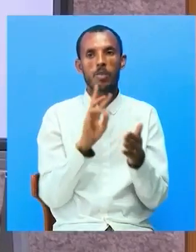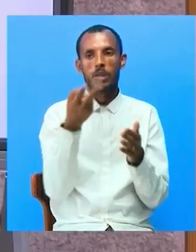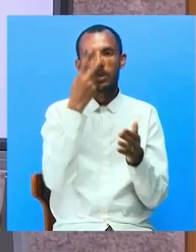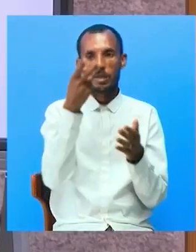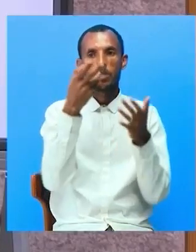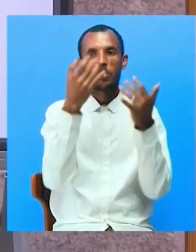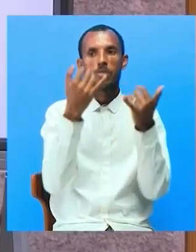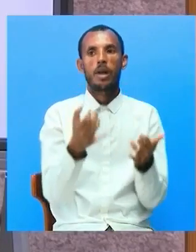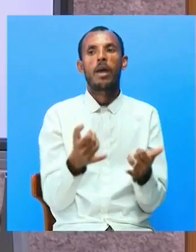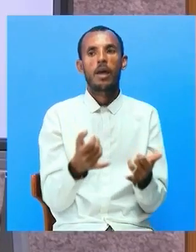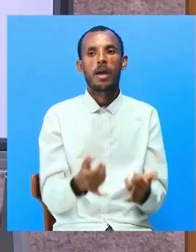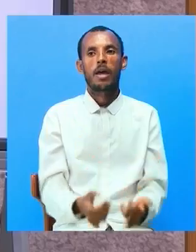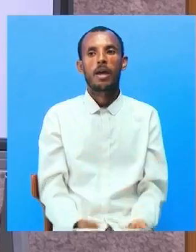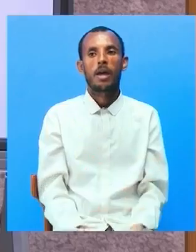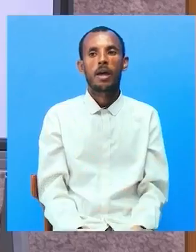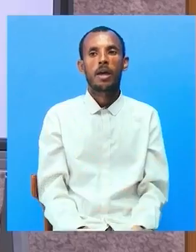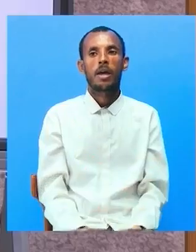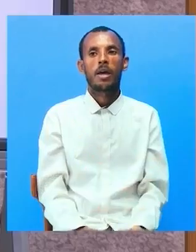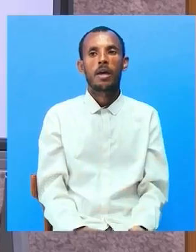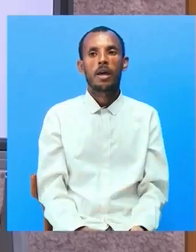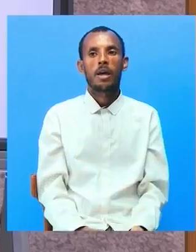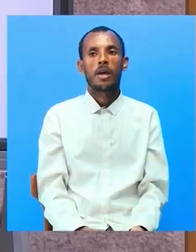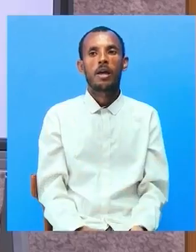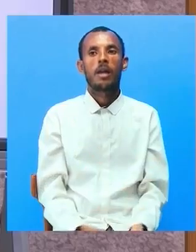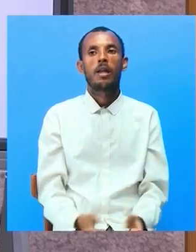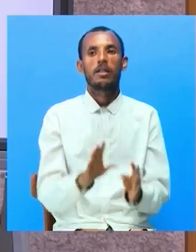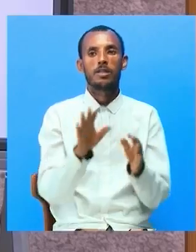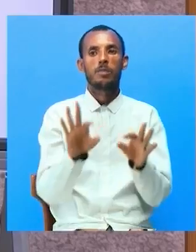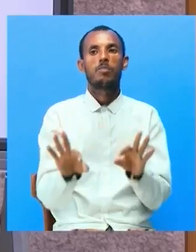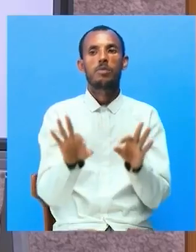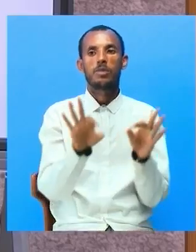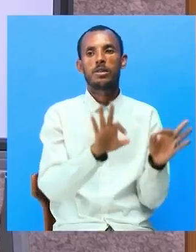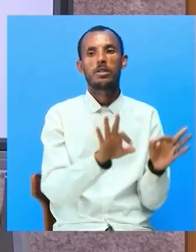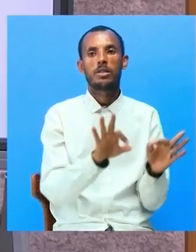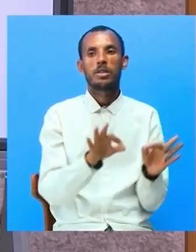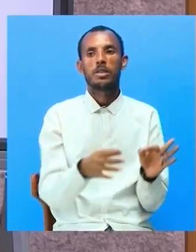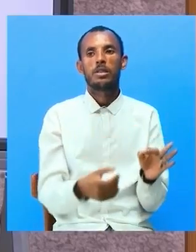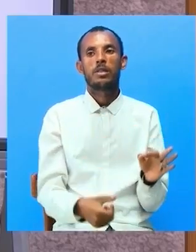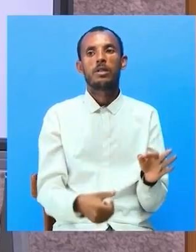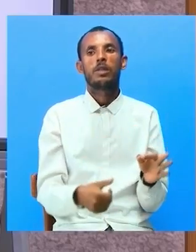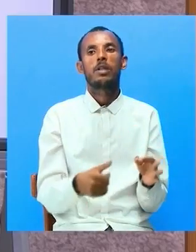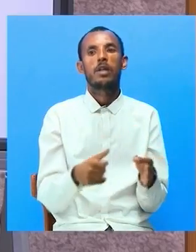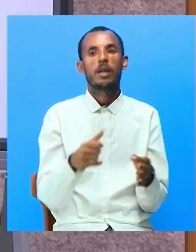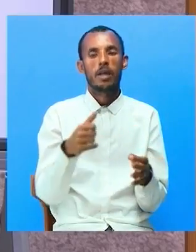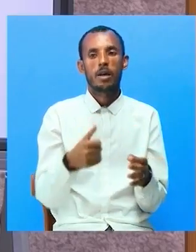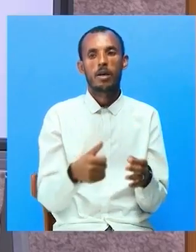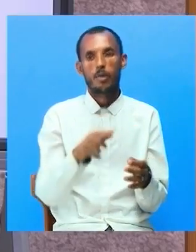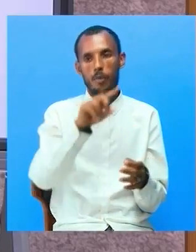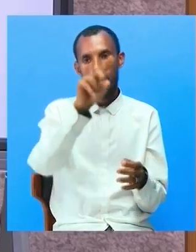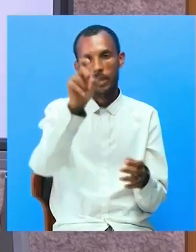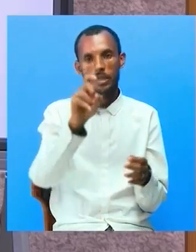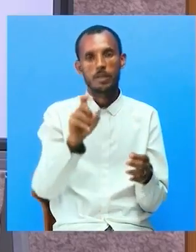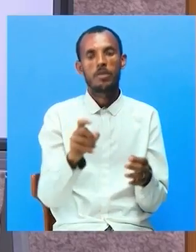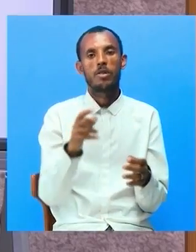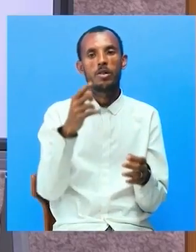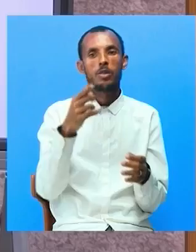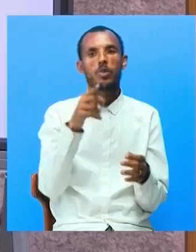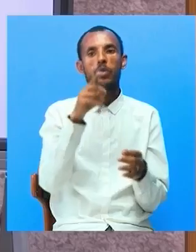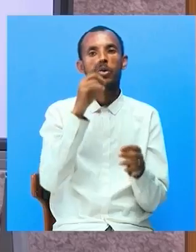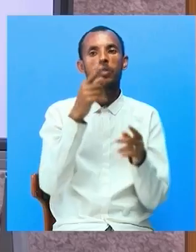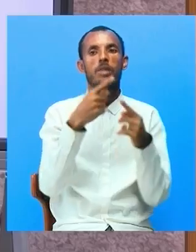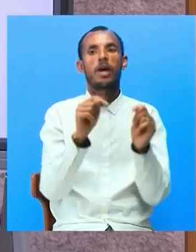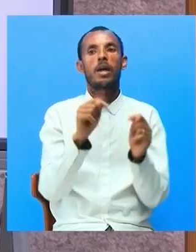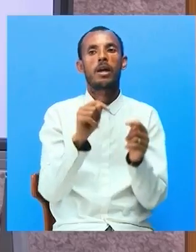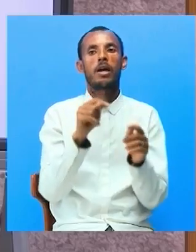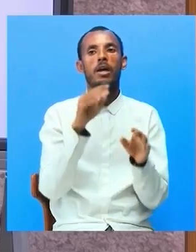what we have seen today in today's lesson, let's just put the key points, and then I'll give you questions that